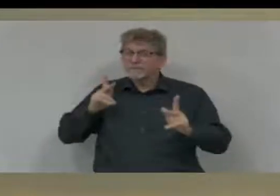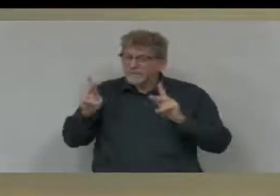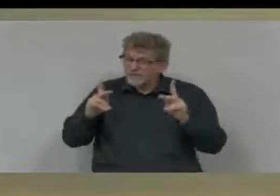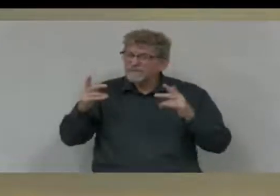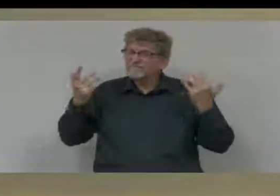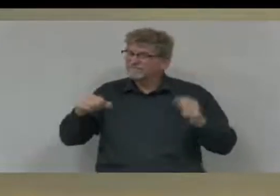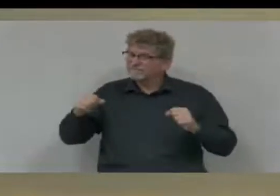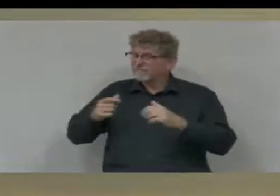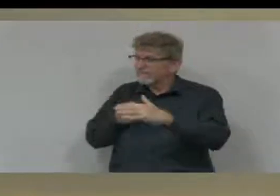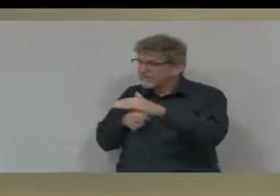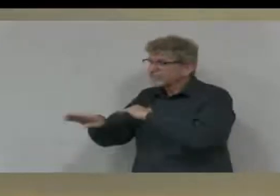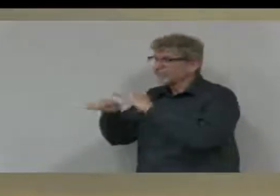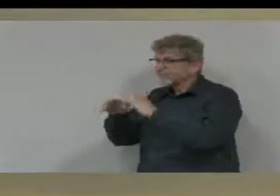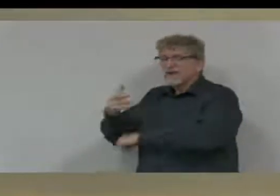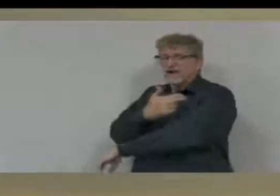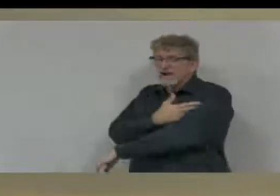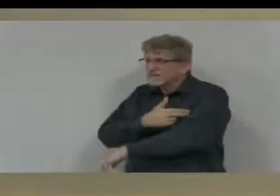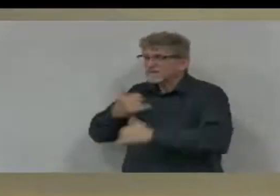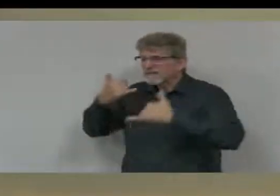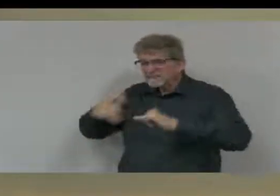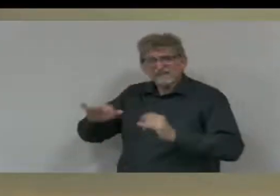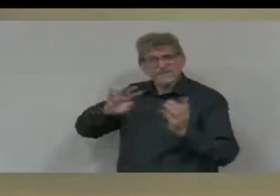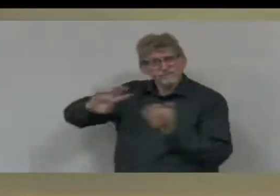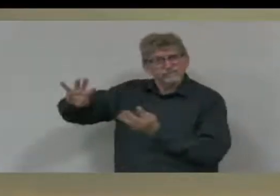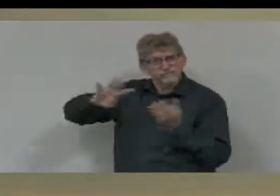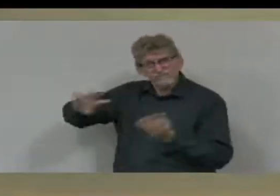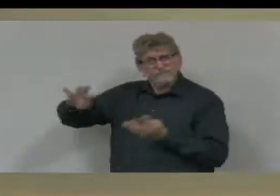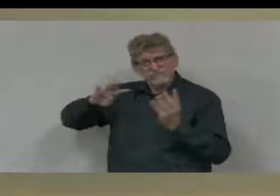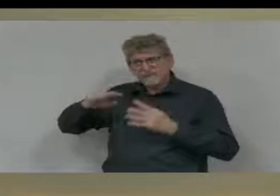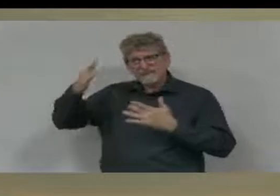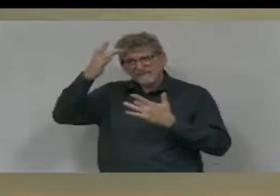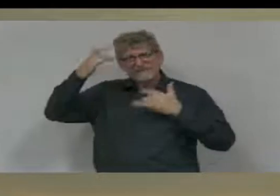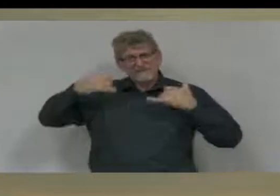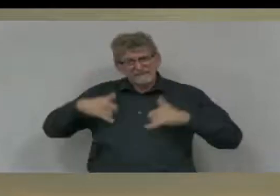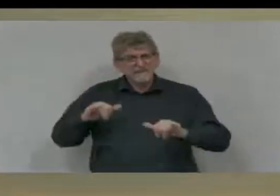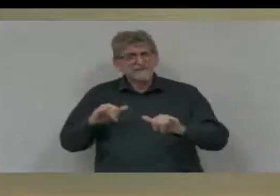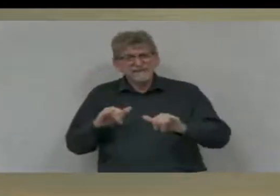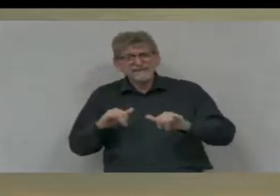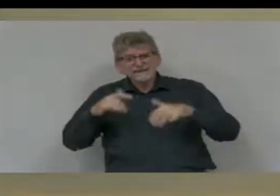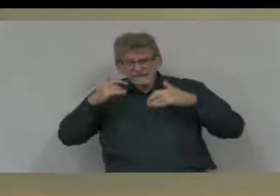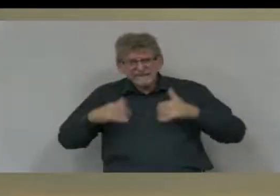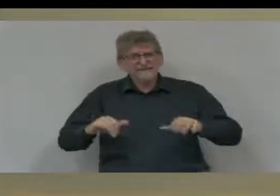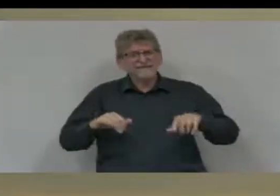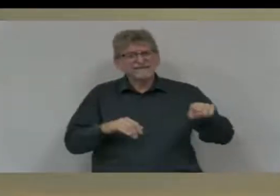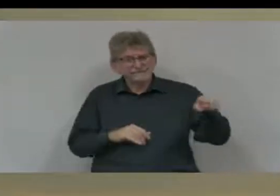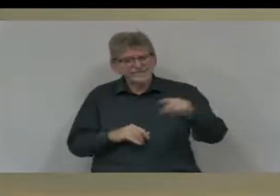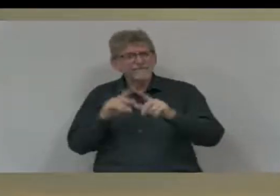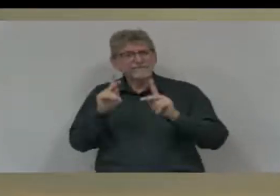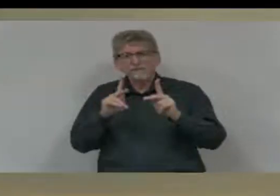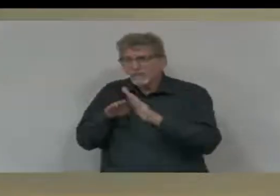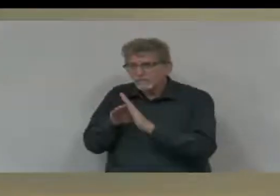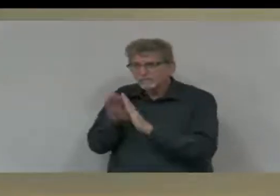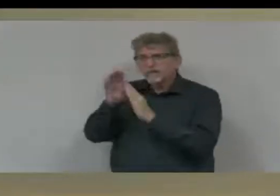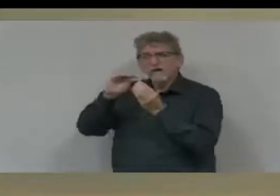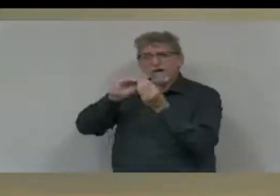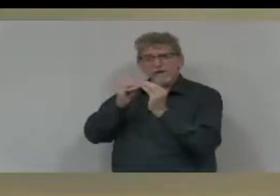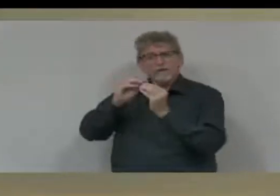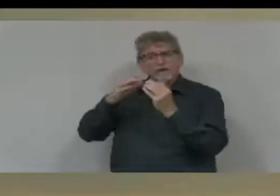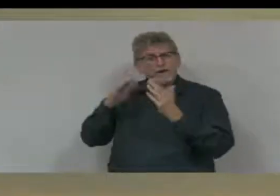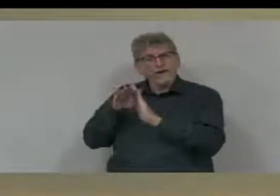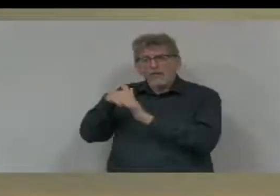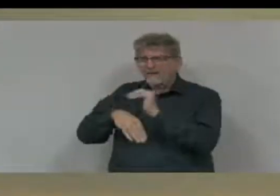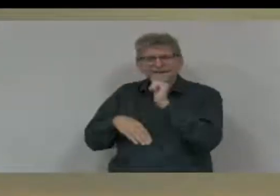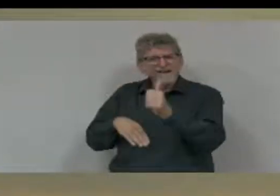hospital with it, so they're quite ill from it. We're seeing an increasing percentage of cases